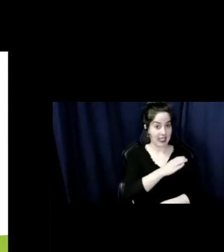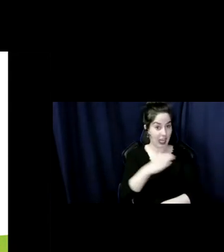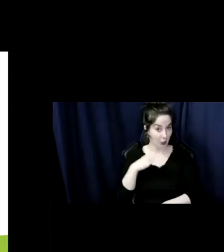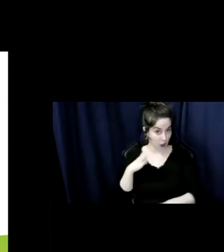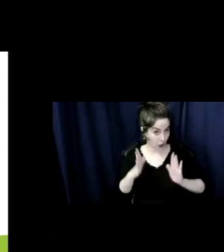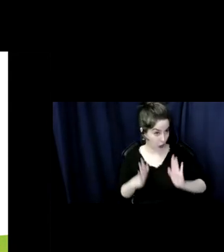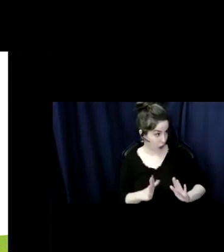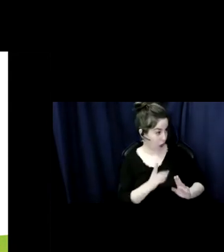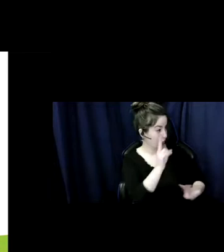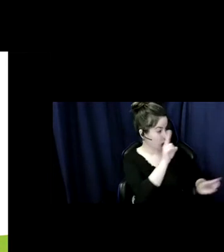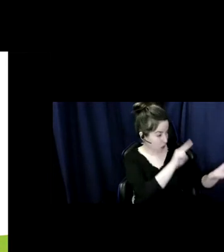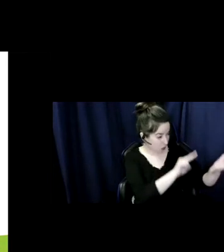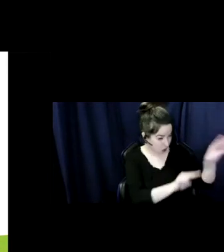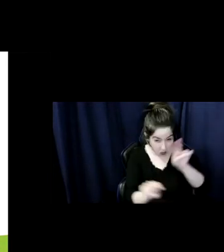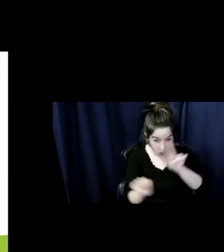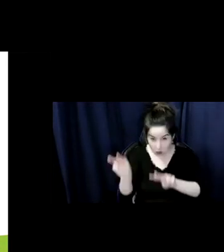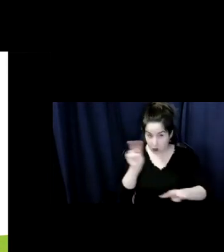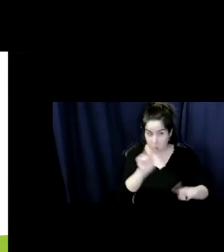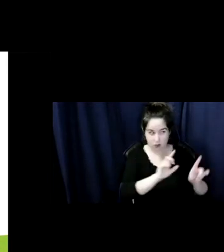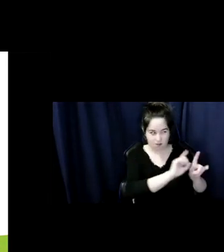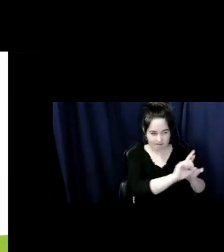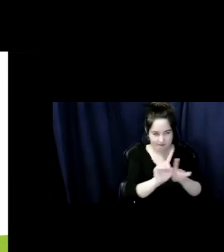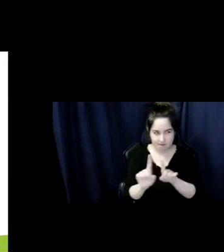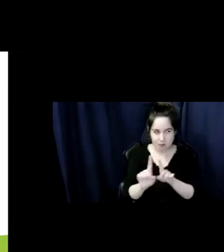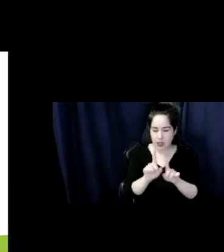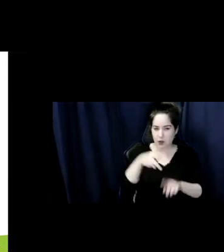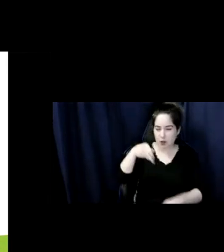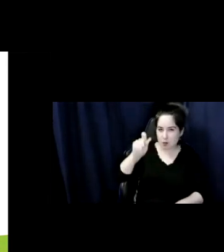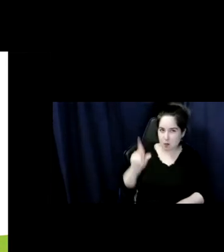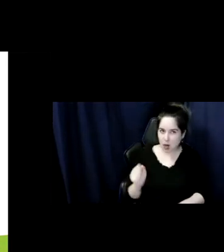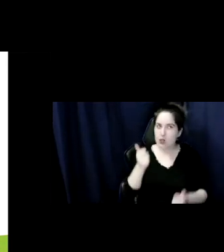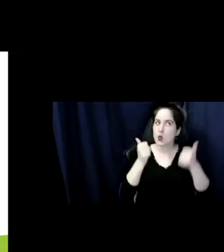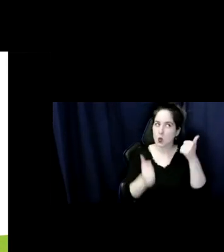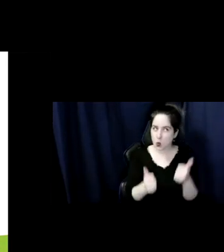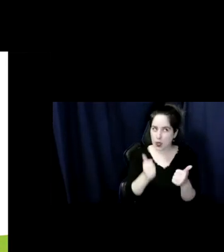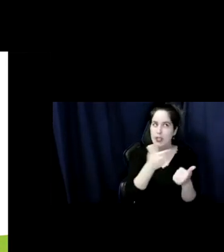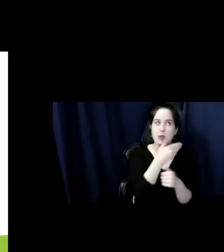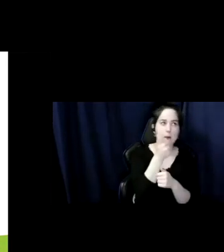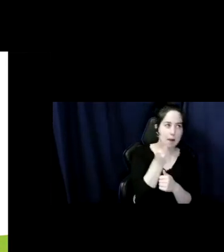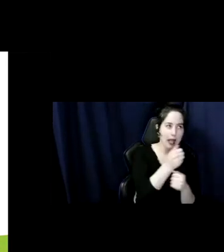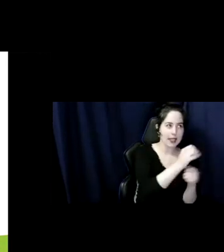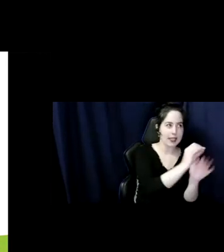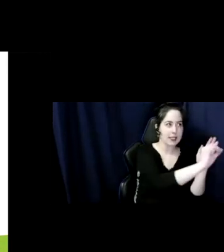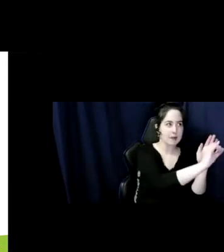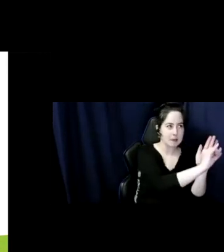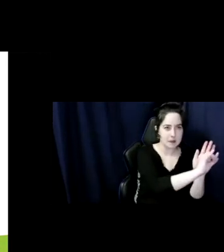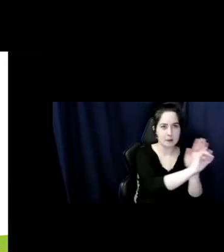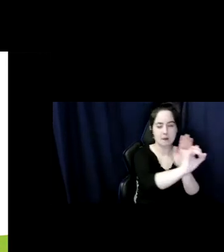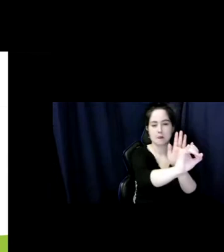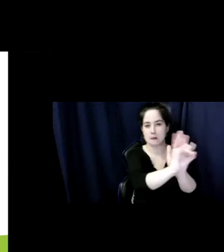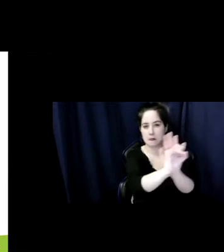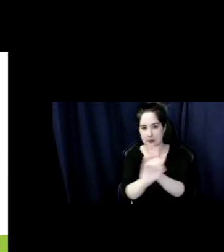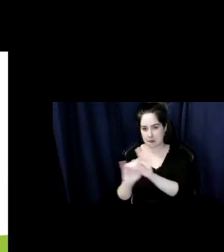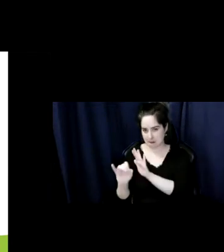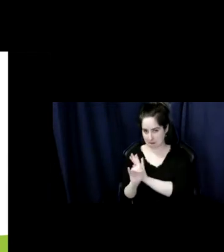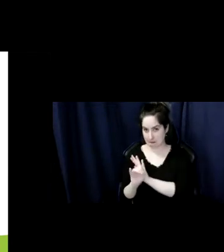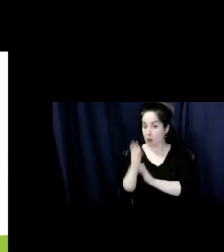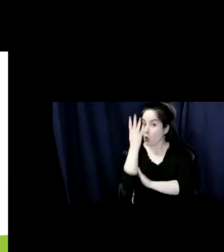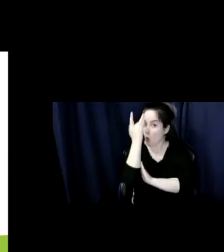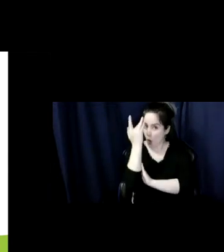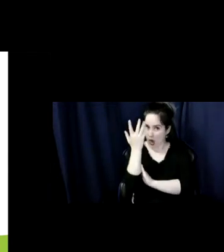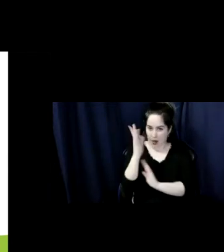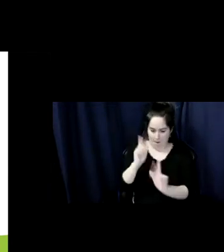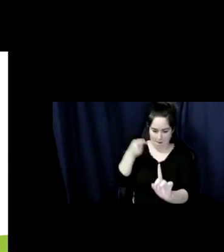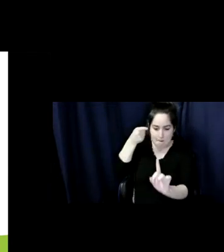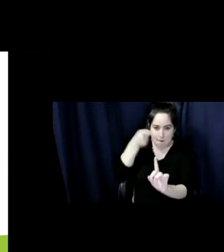specific parks in the city that we're working in. The focus of this program is to support